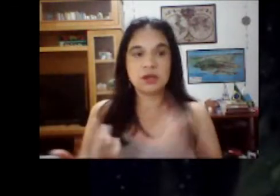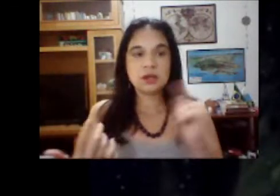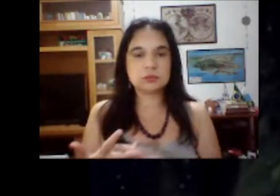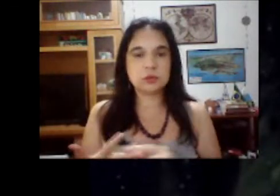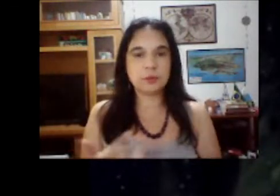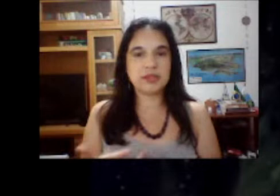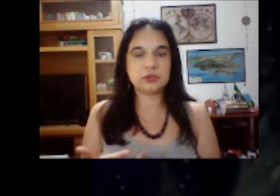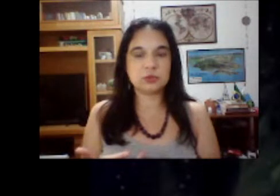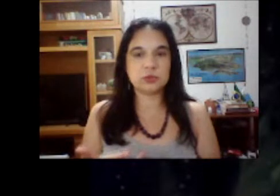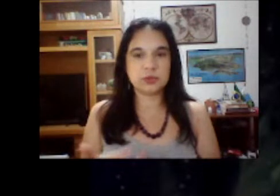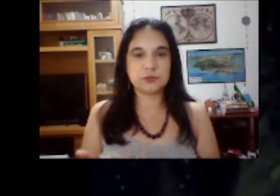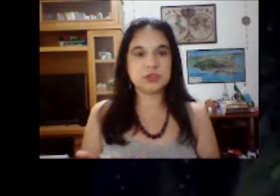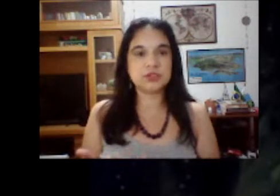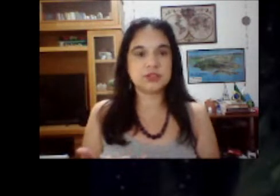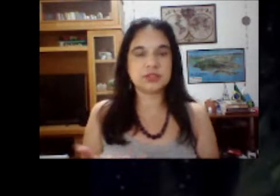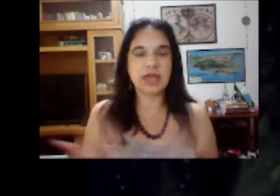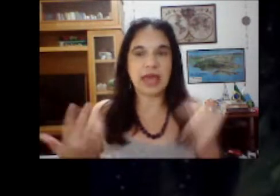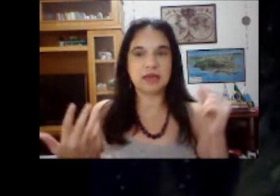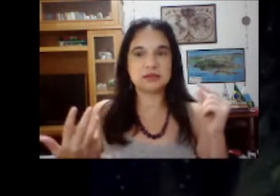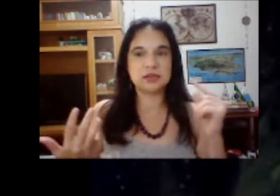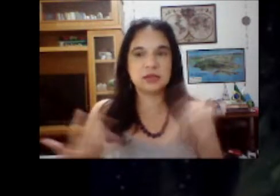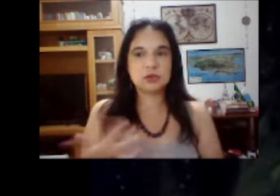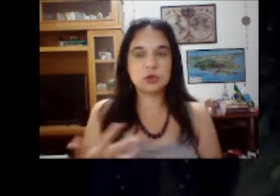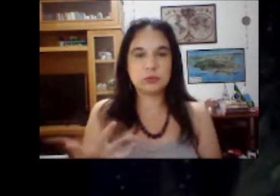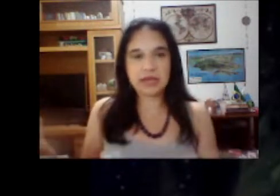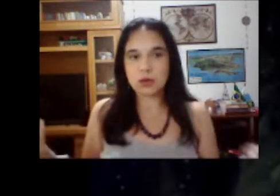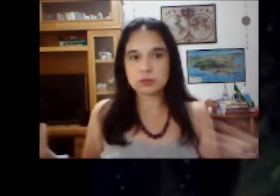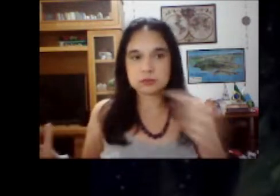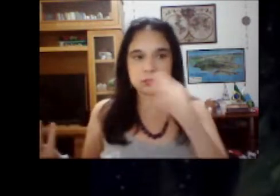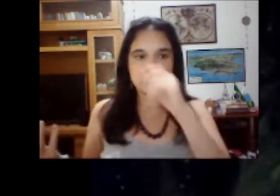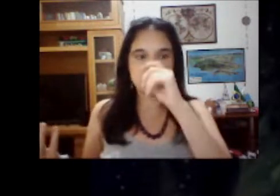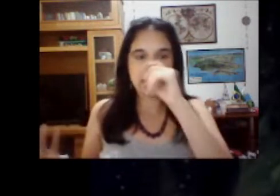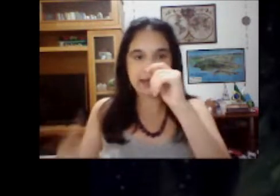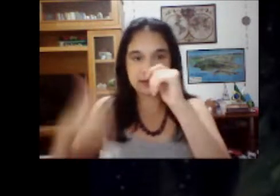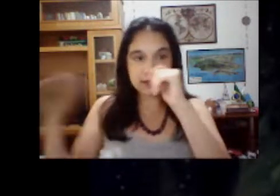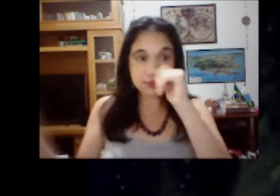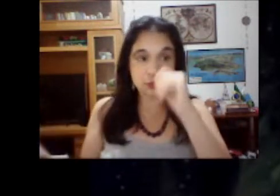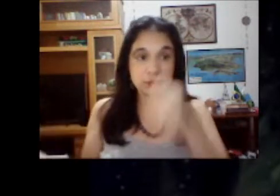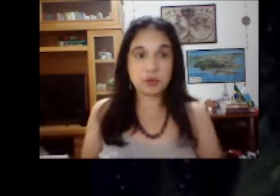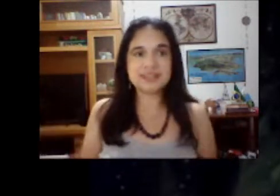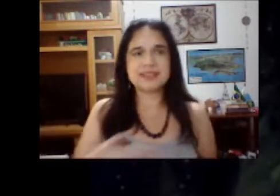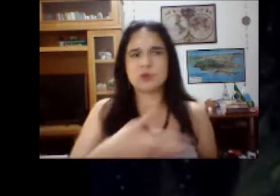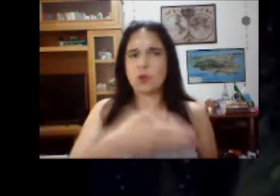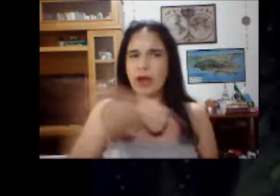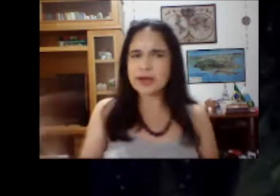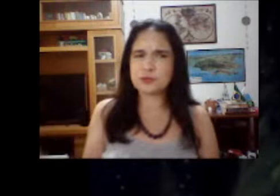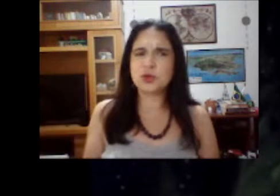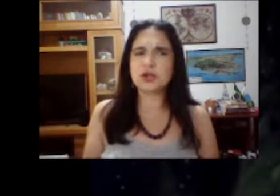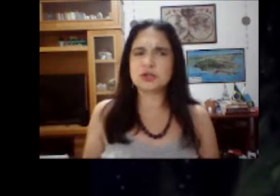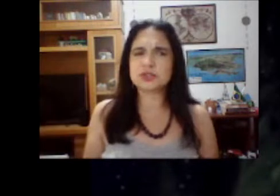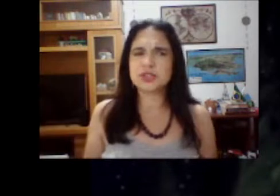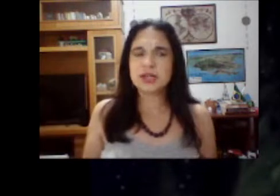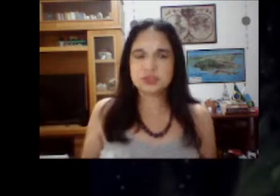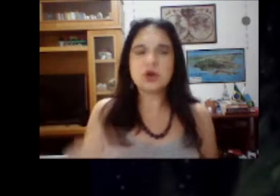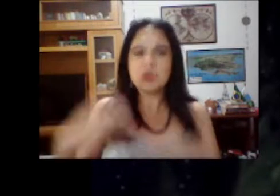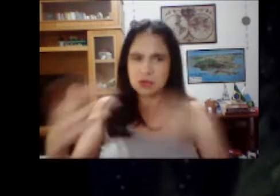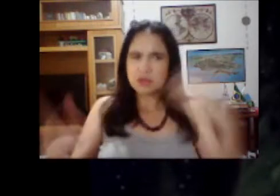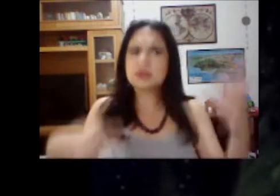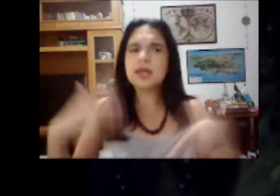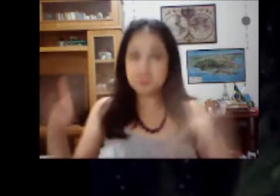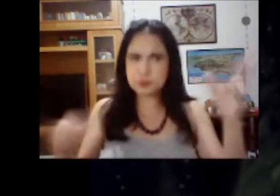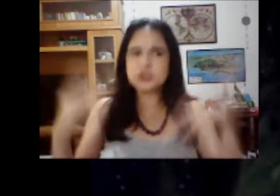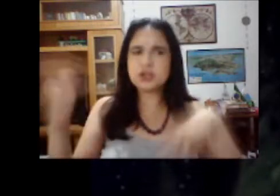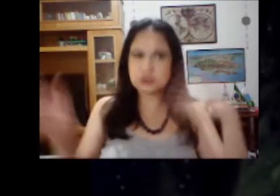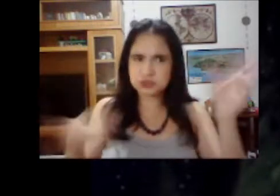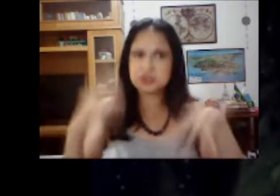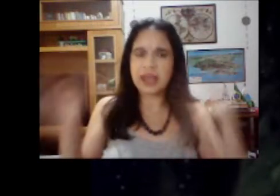one, Dom Pedro I, and Dom Miguel. So at least three boys and quite a few girls. So